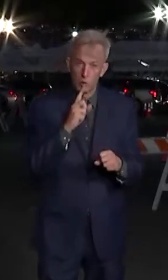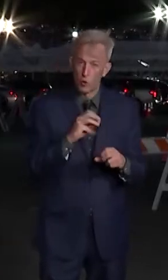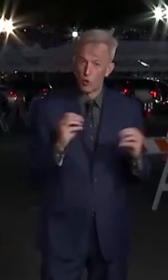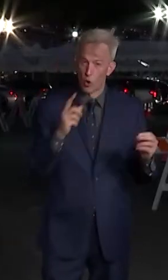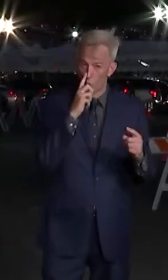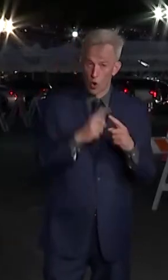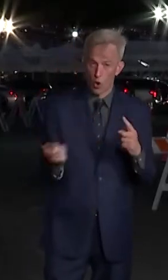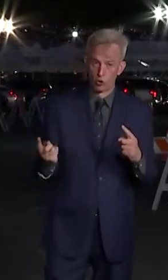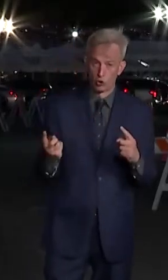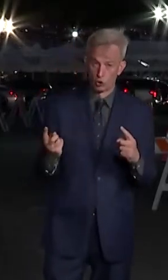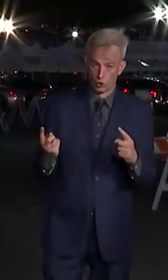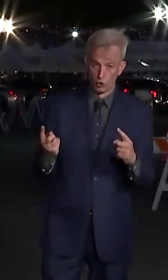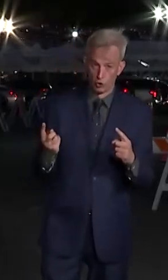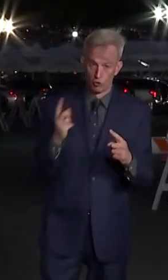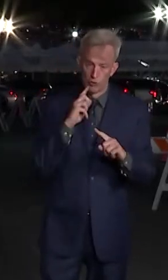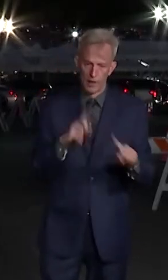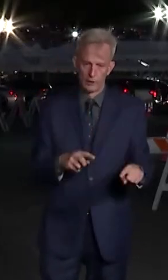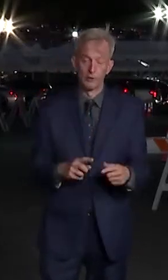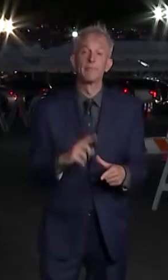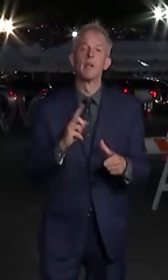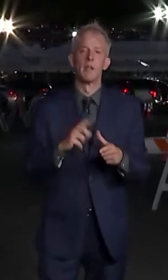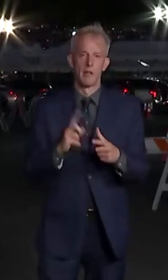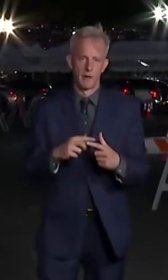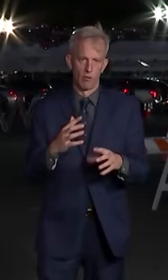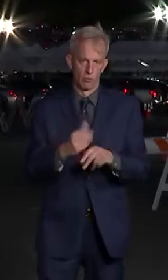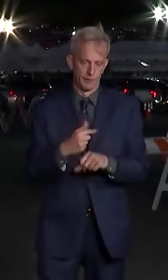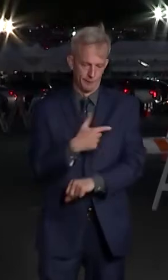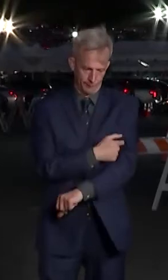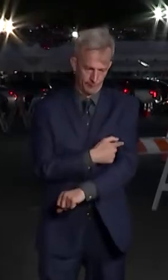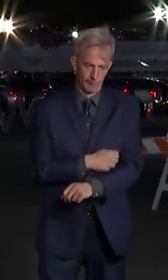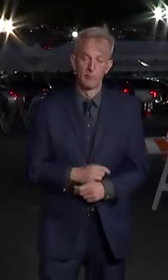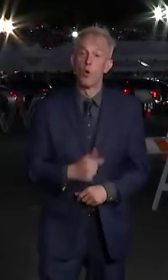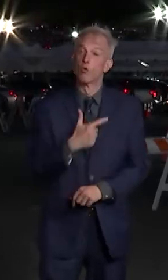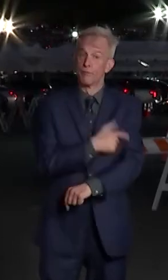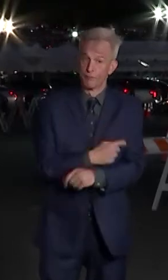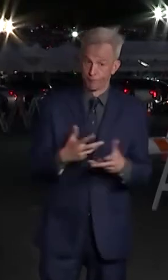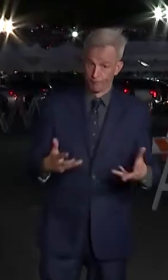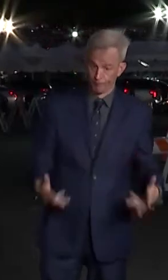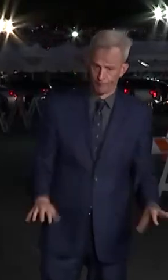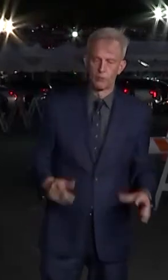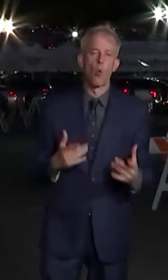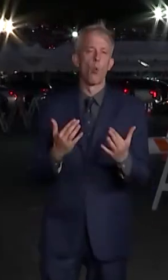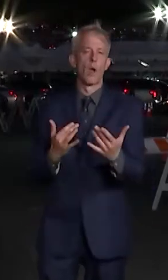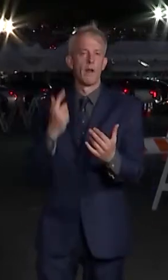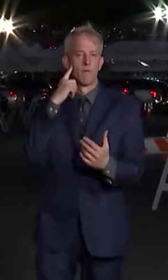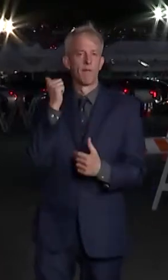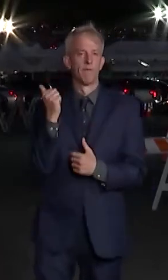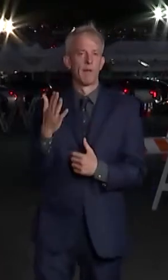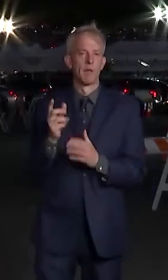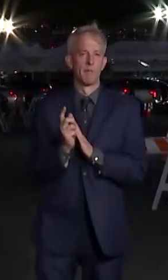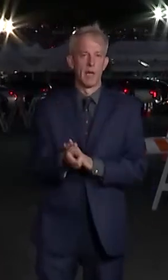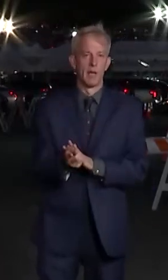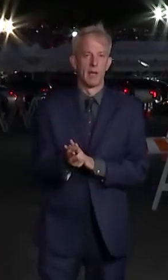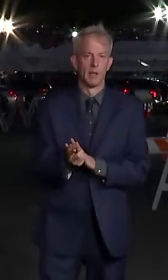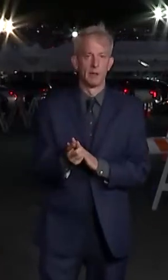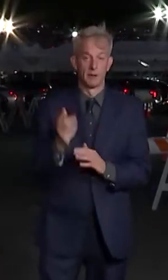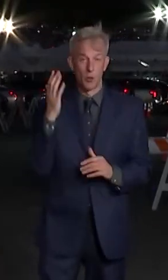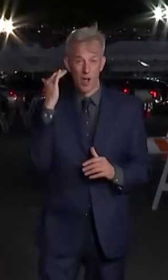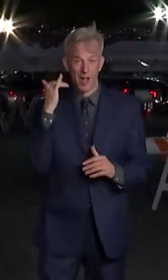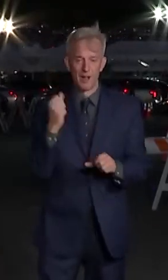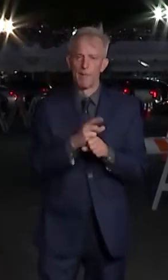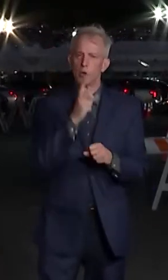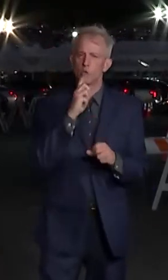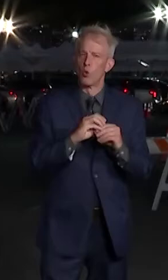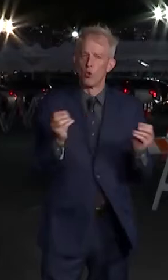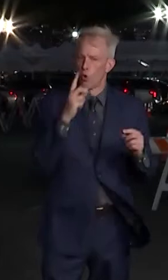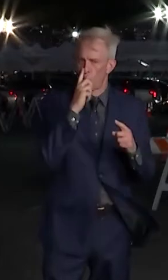receive the vaccine. You'll be asked to wait here for 15 minutes to observe those with medical conditions for 30, but to make sure that there's no